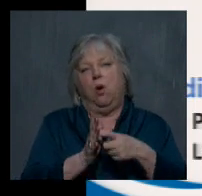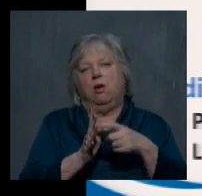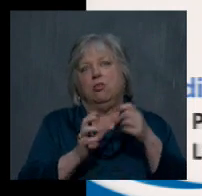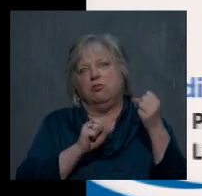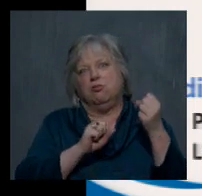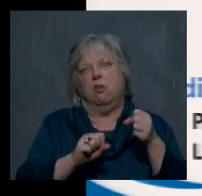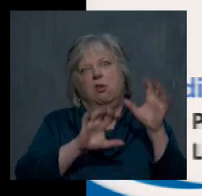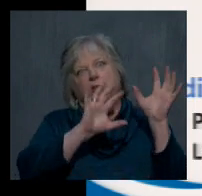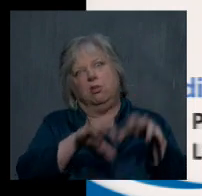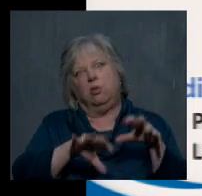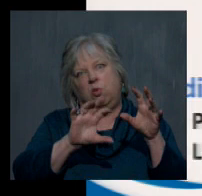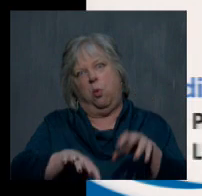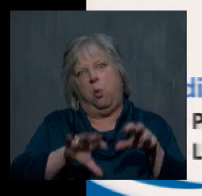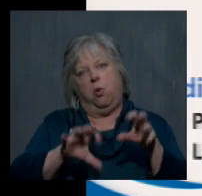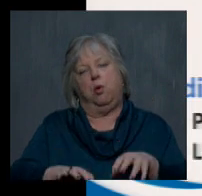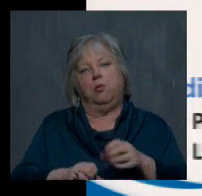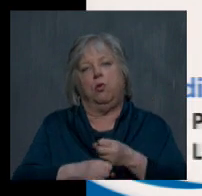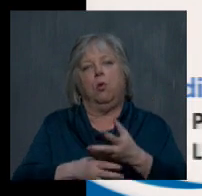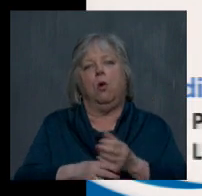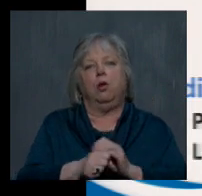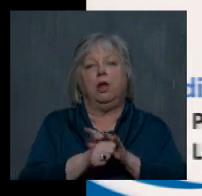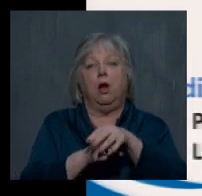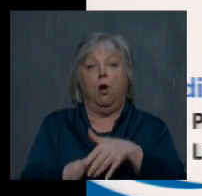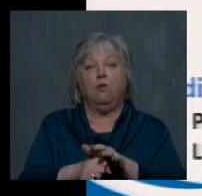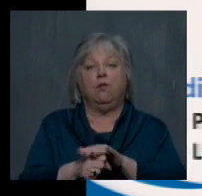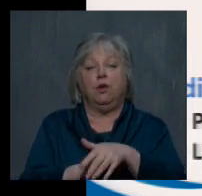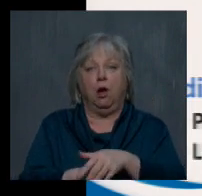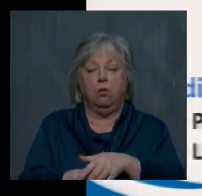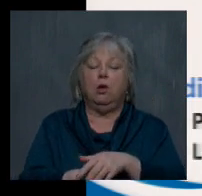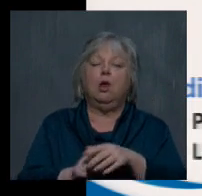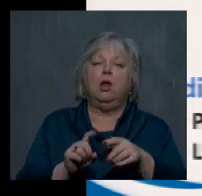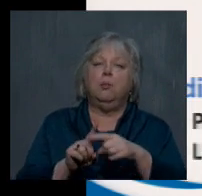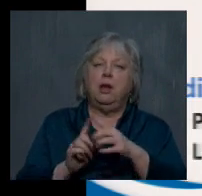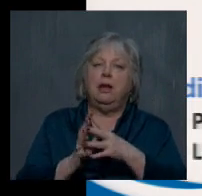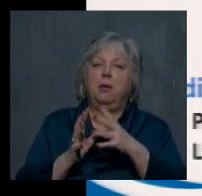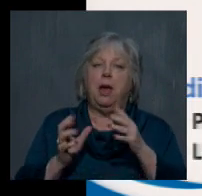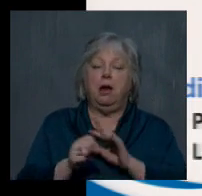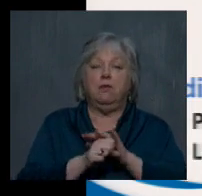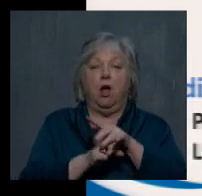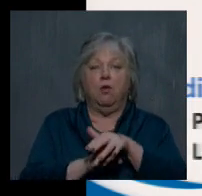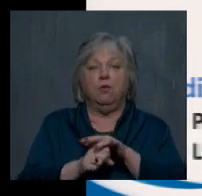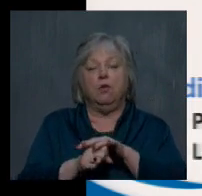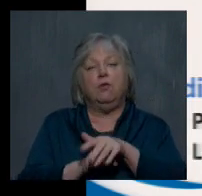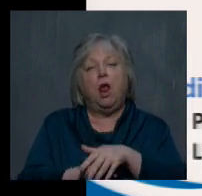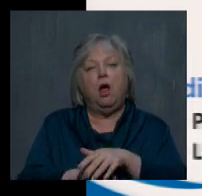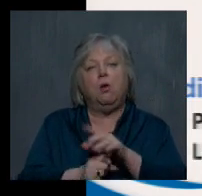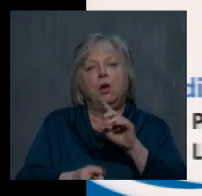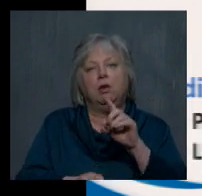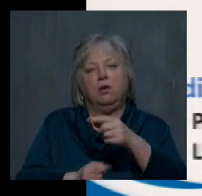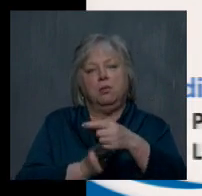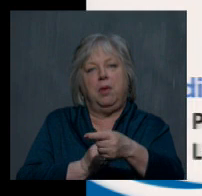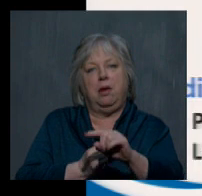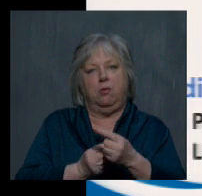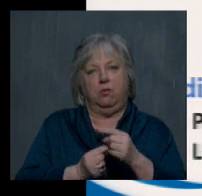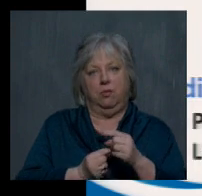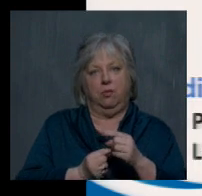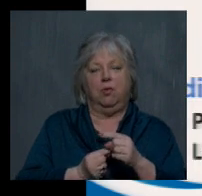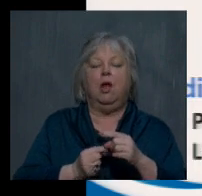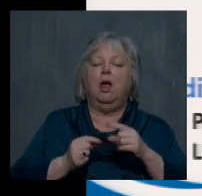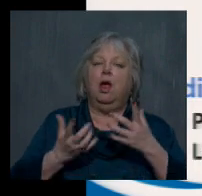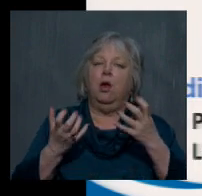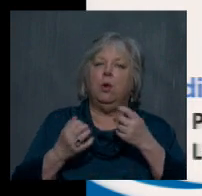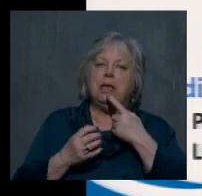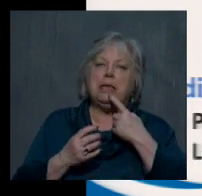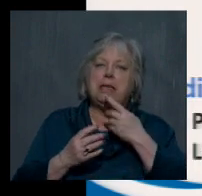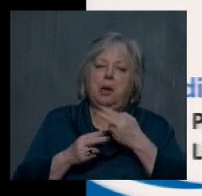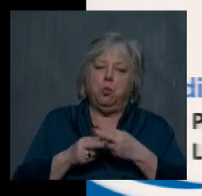in order for us to overflow from those sites, as well as the amount of overflow has substantially reduced. I want to say real briefly